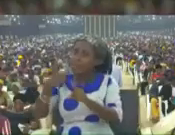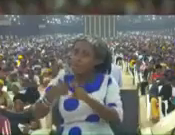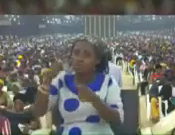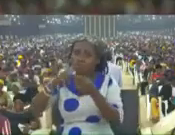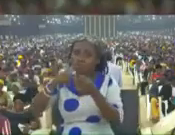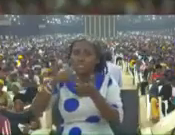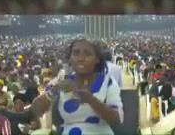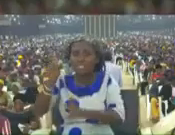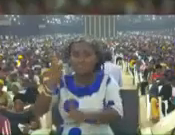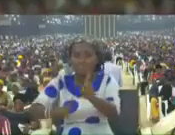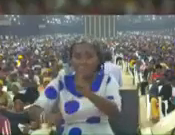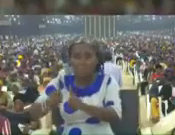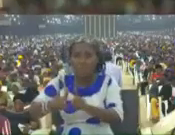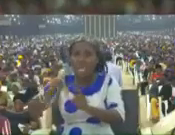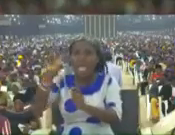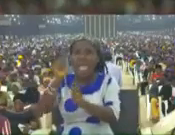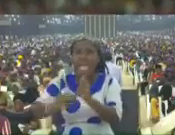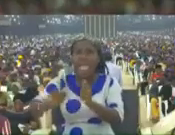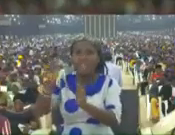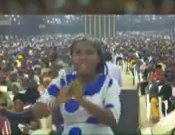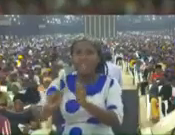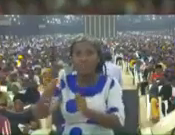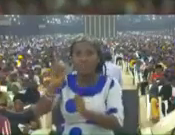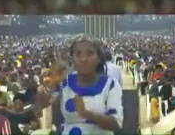Now everybody in the surrounding will hear.